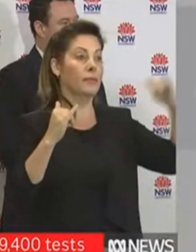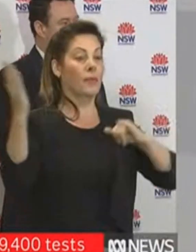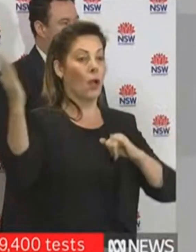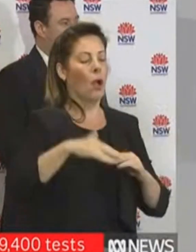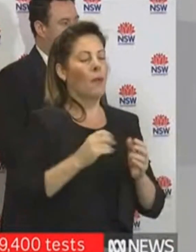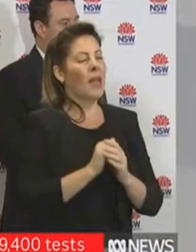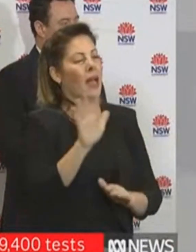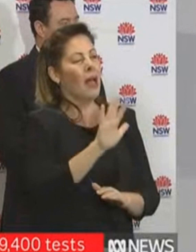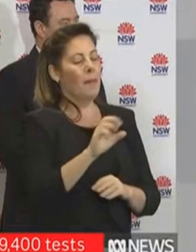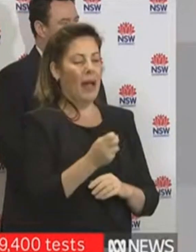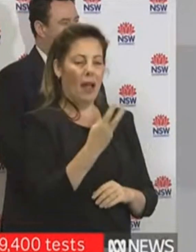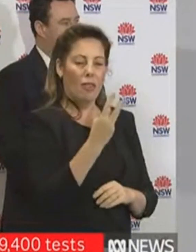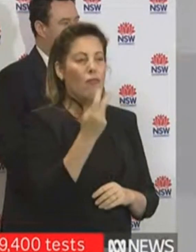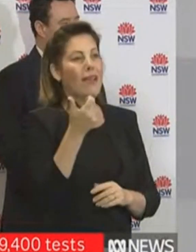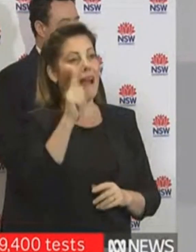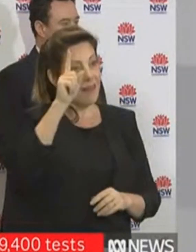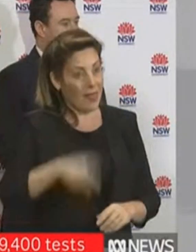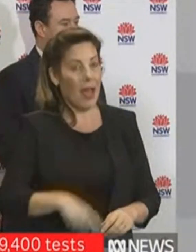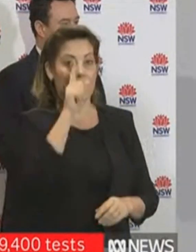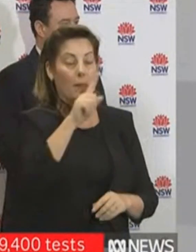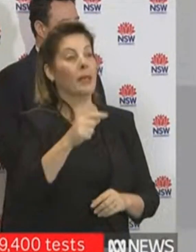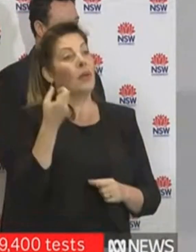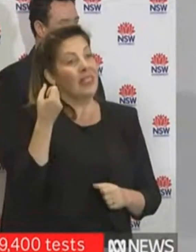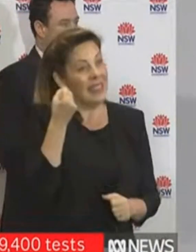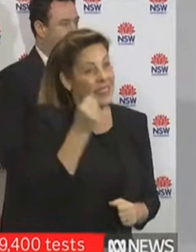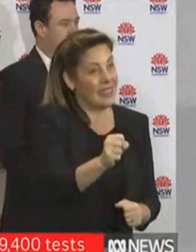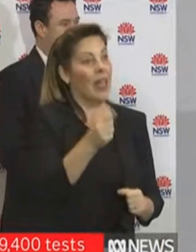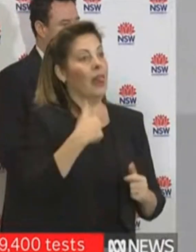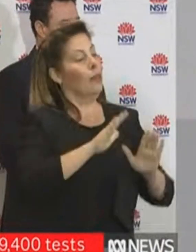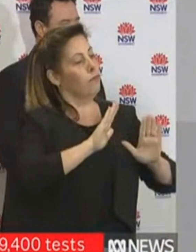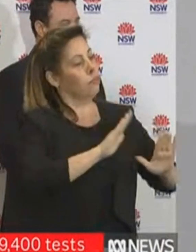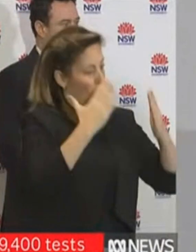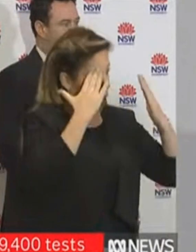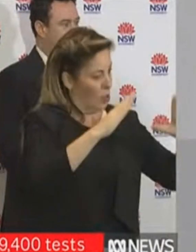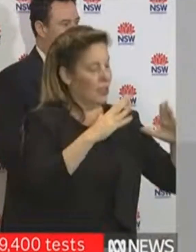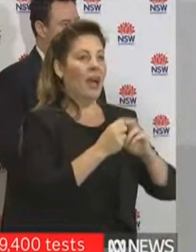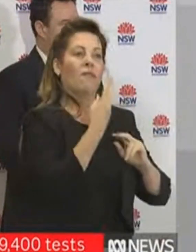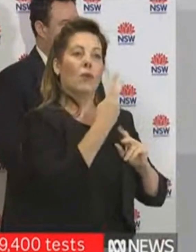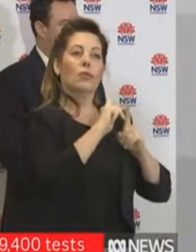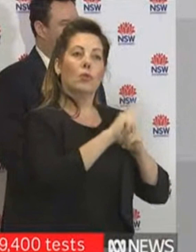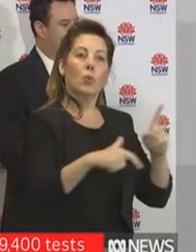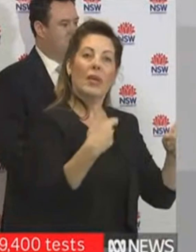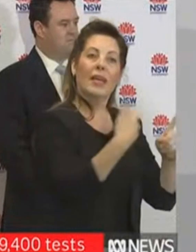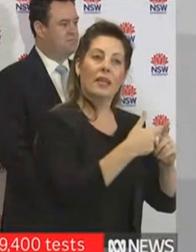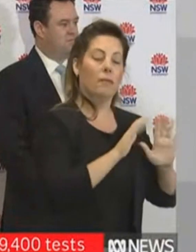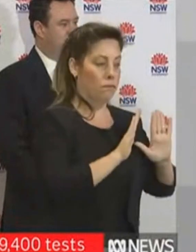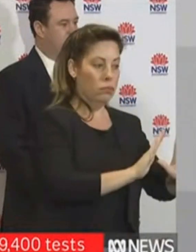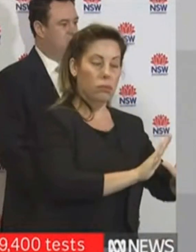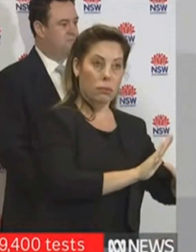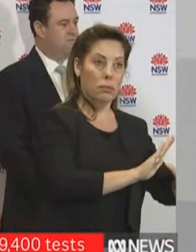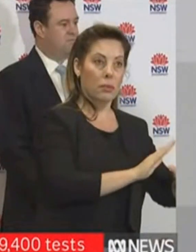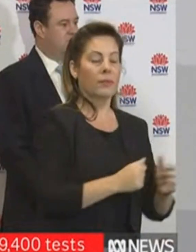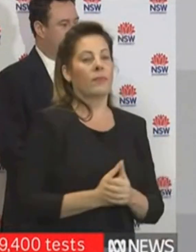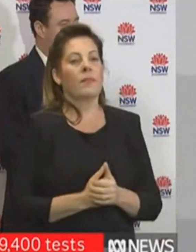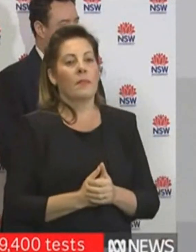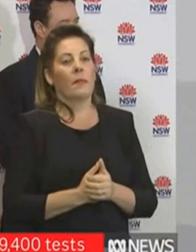still in hotels, and I wanted to provide an update to say that since the borders were controlled, that we've